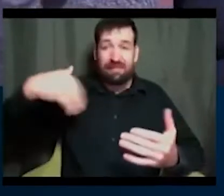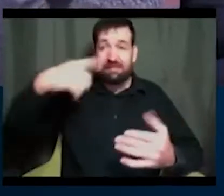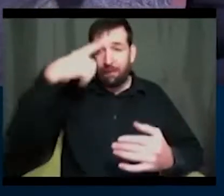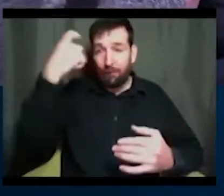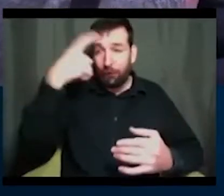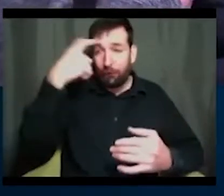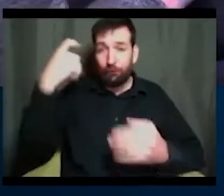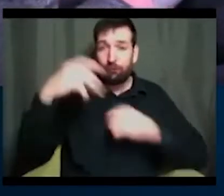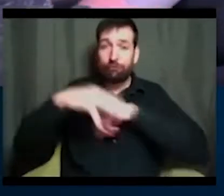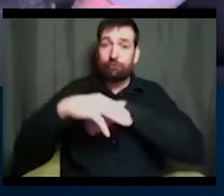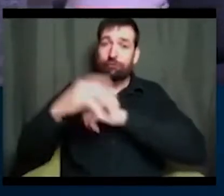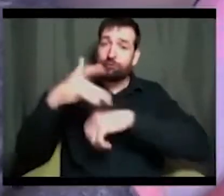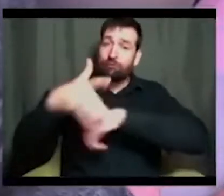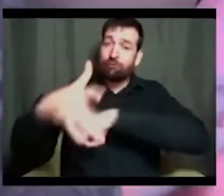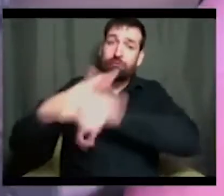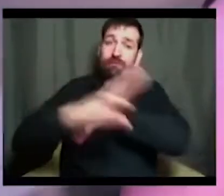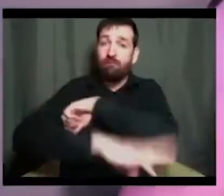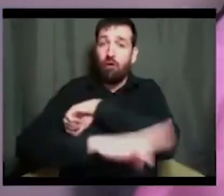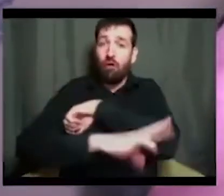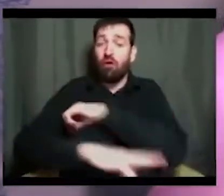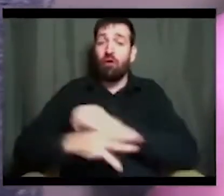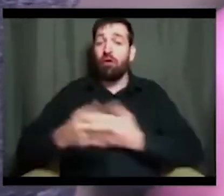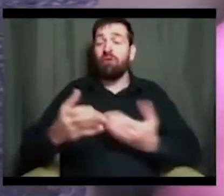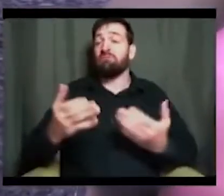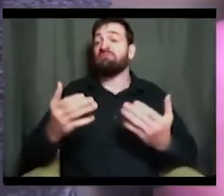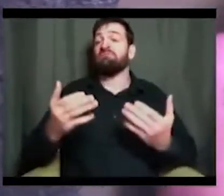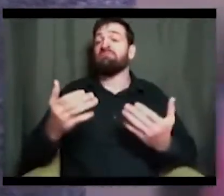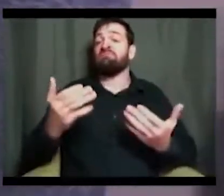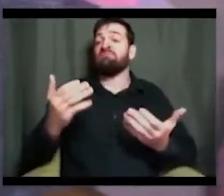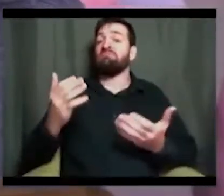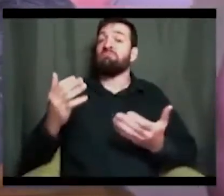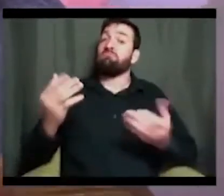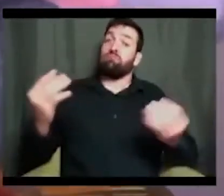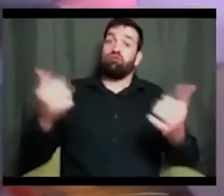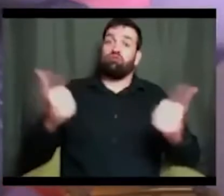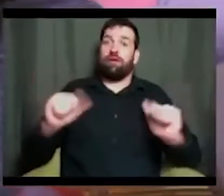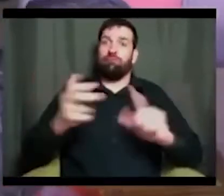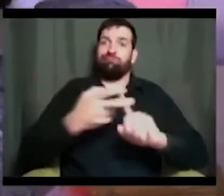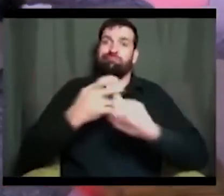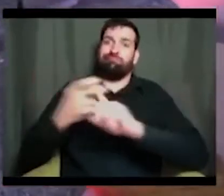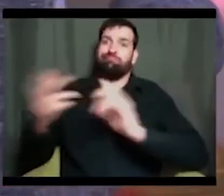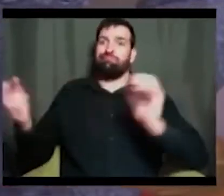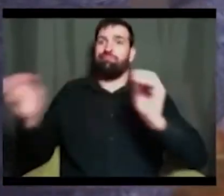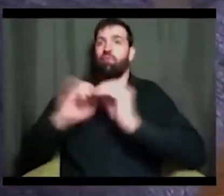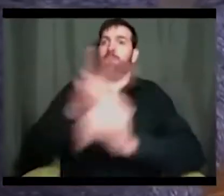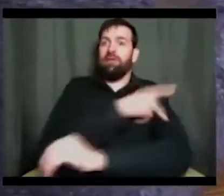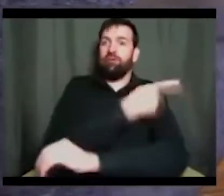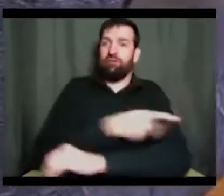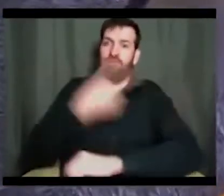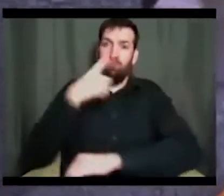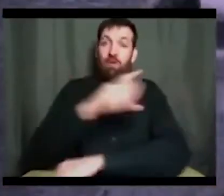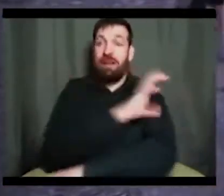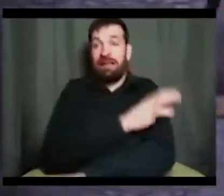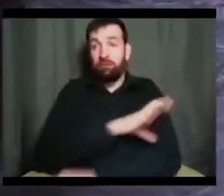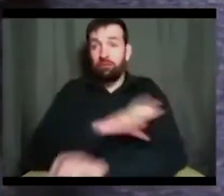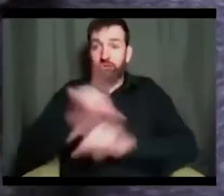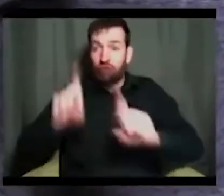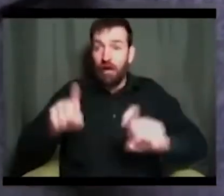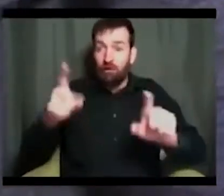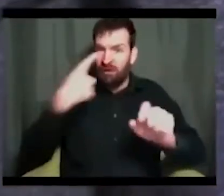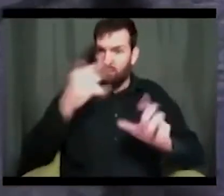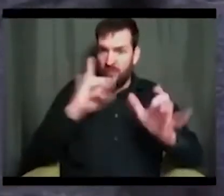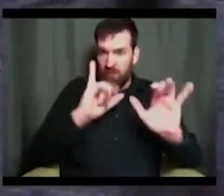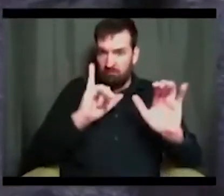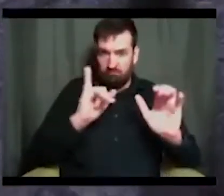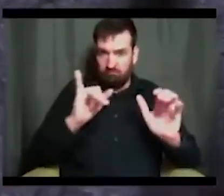was some pause of getting even more patients into the clinical trial and really making sure that everything looked great. But kids like